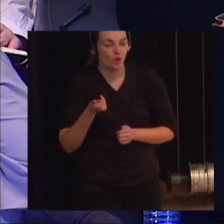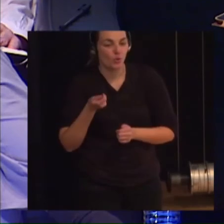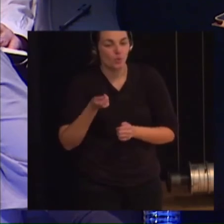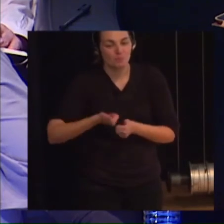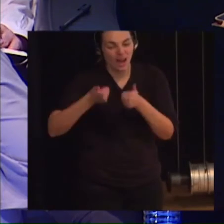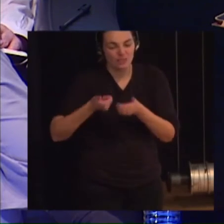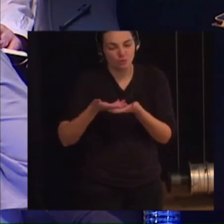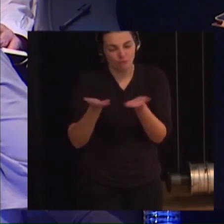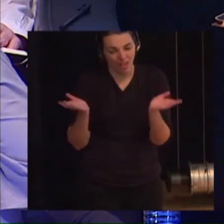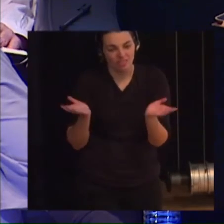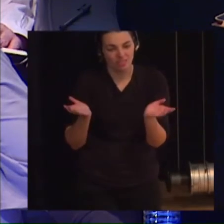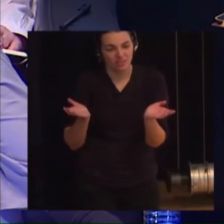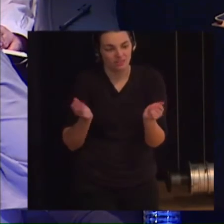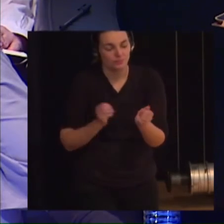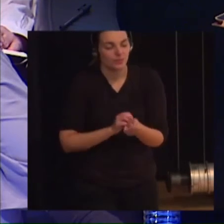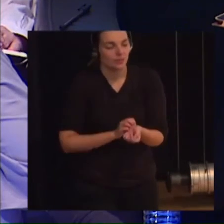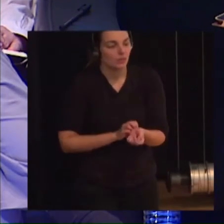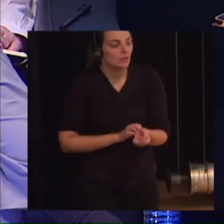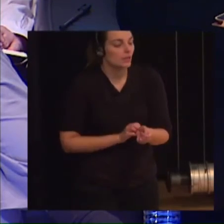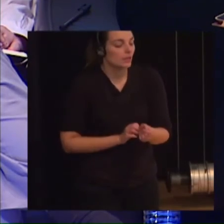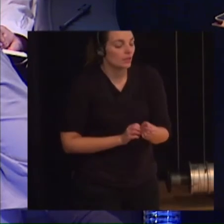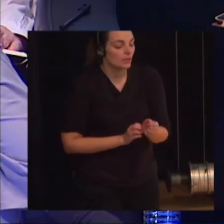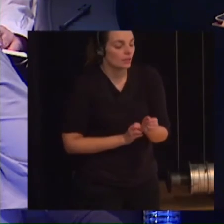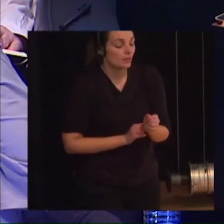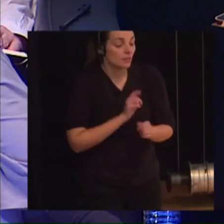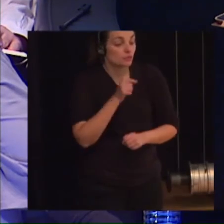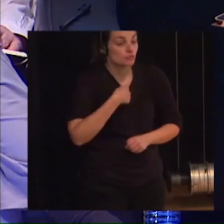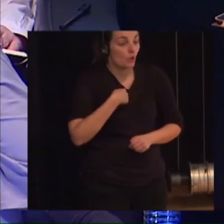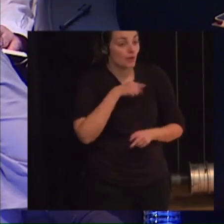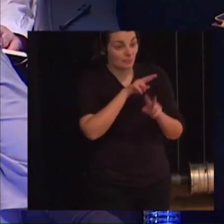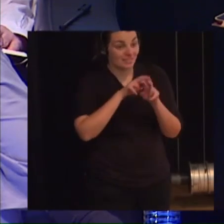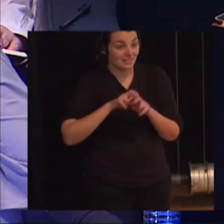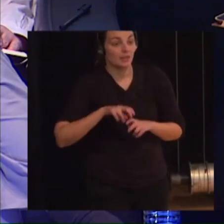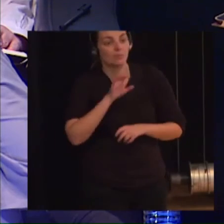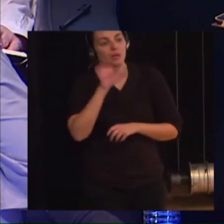that from research in different countries, in different languages, and in different contexts.